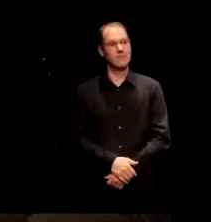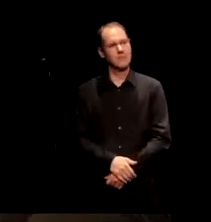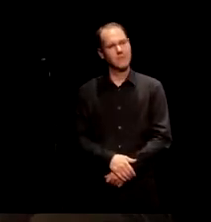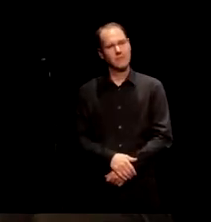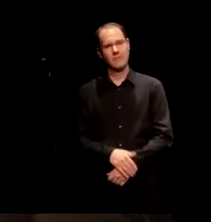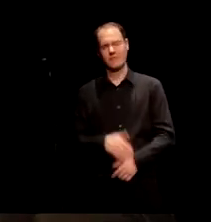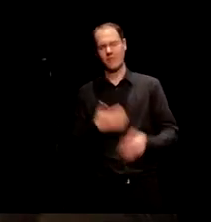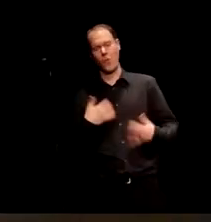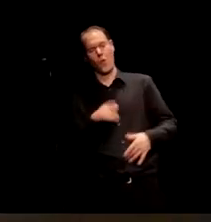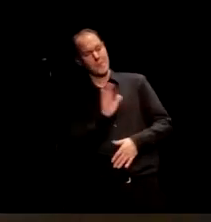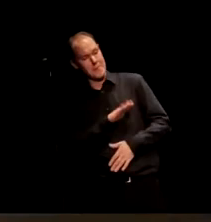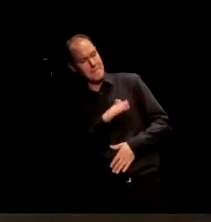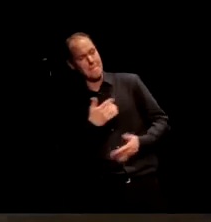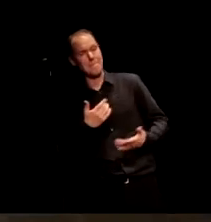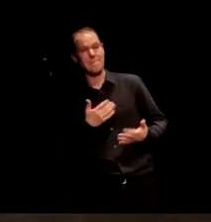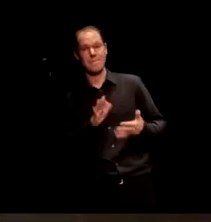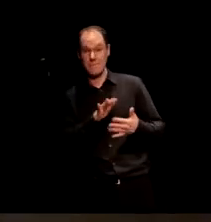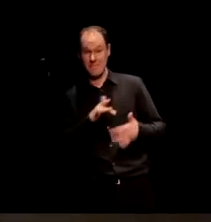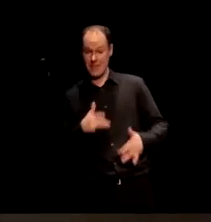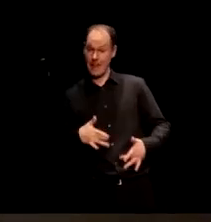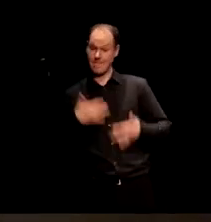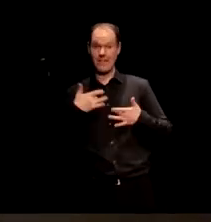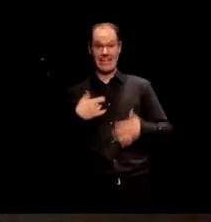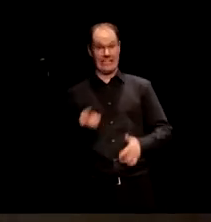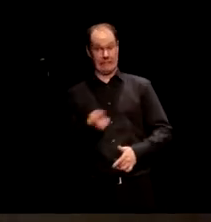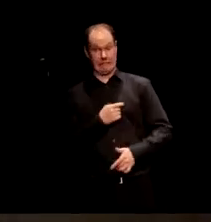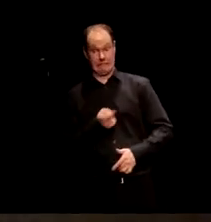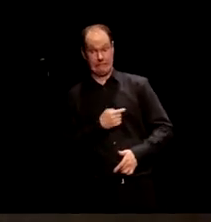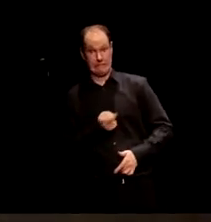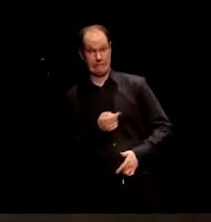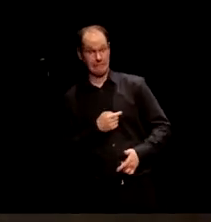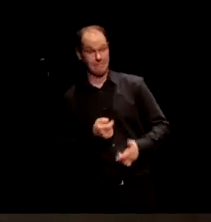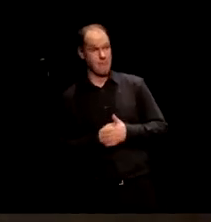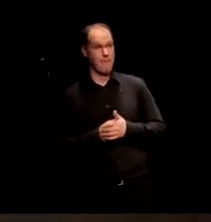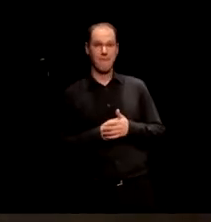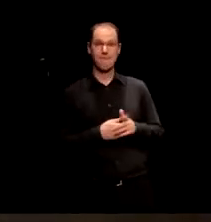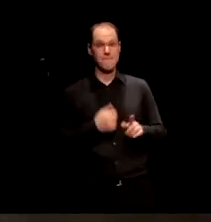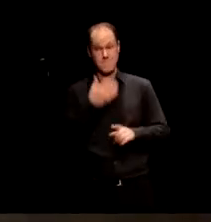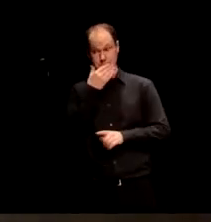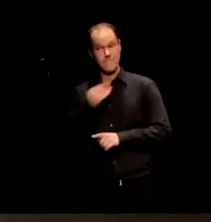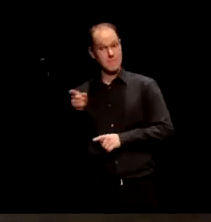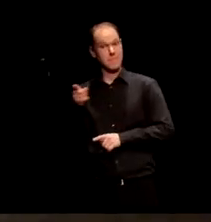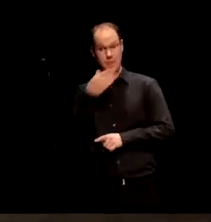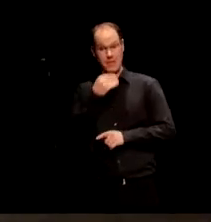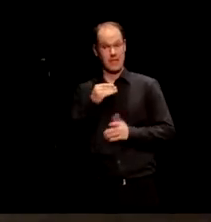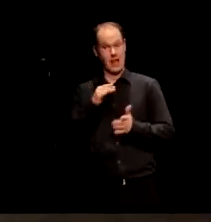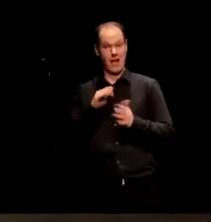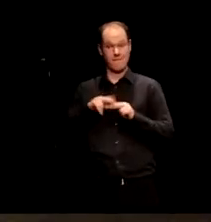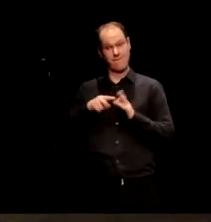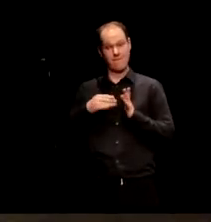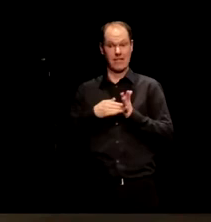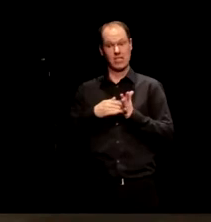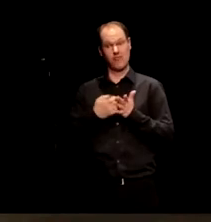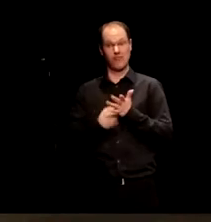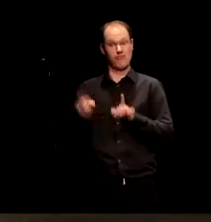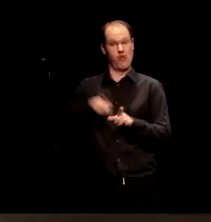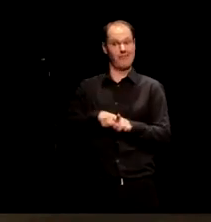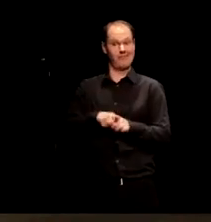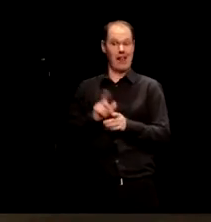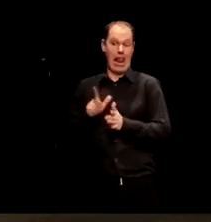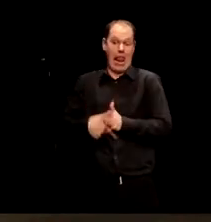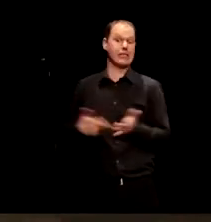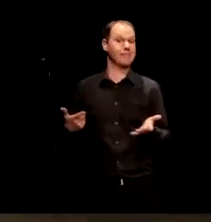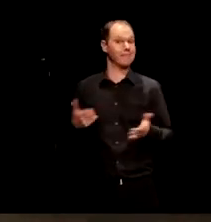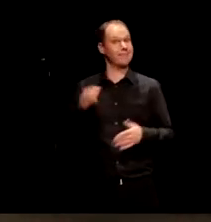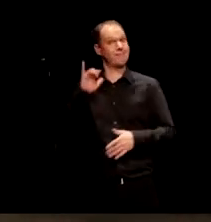G. Myrtle, I feel so nervous. Mr. Fitzroy is late, and I wonder if he's decided not to